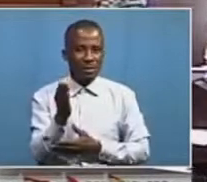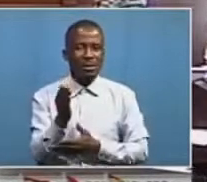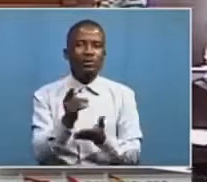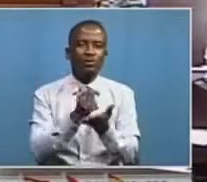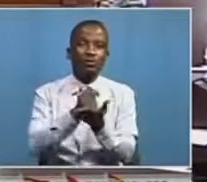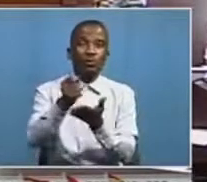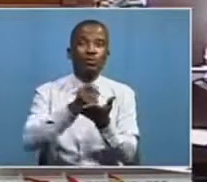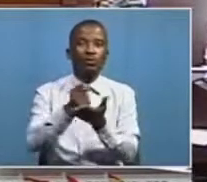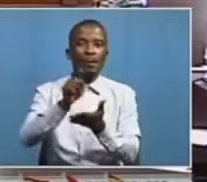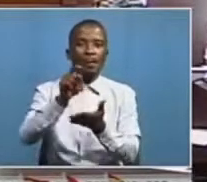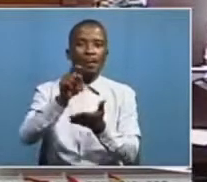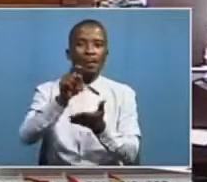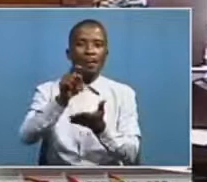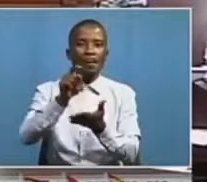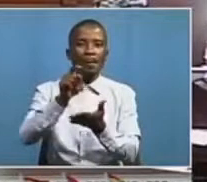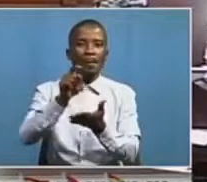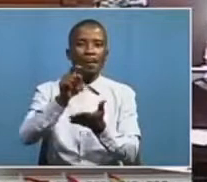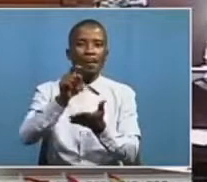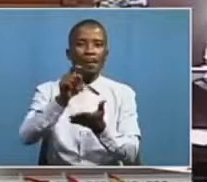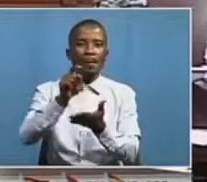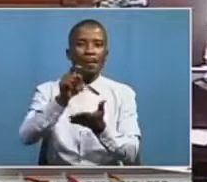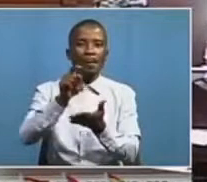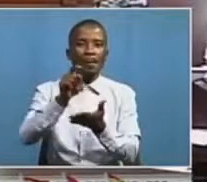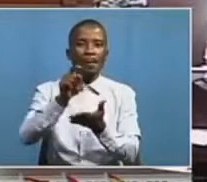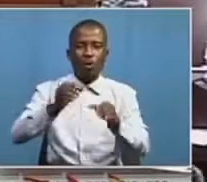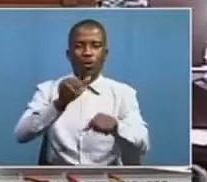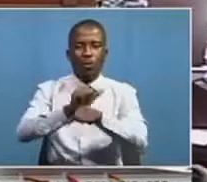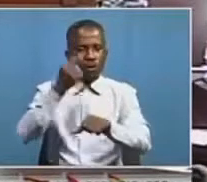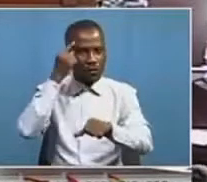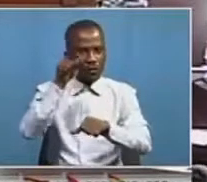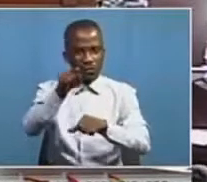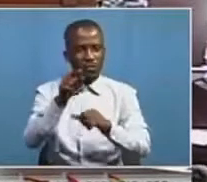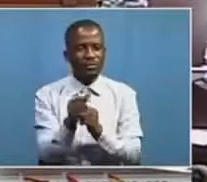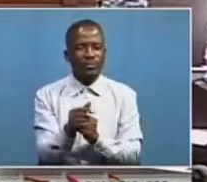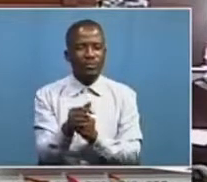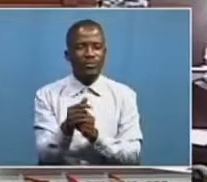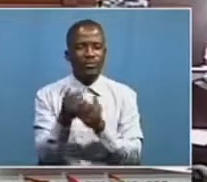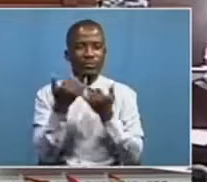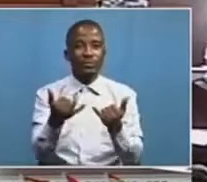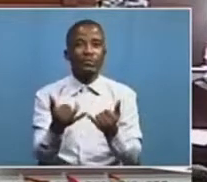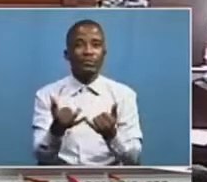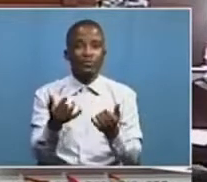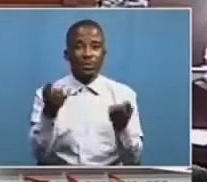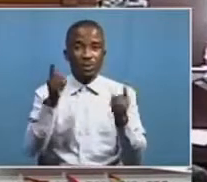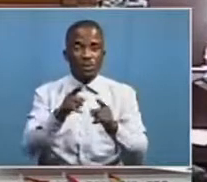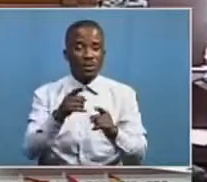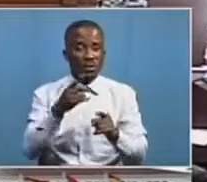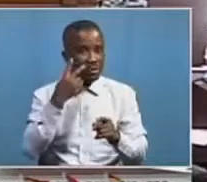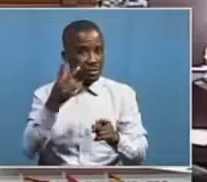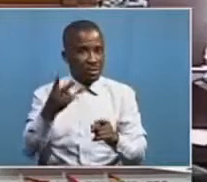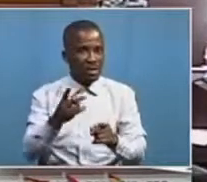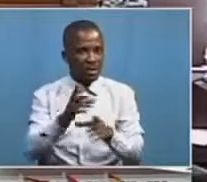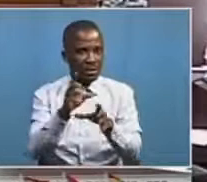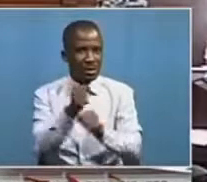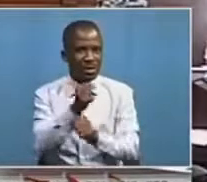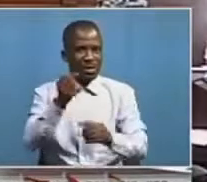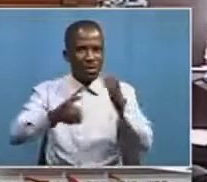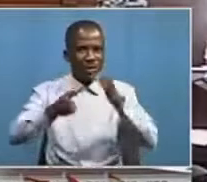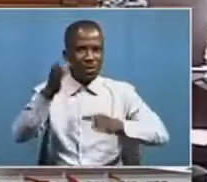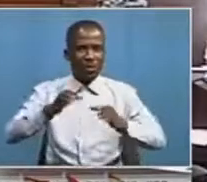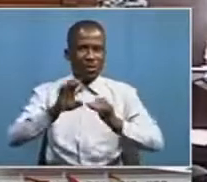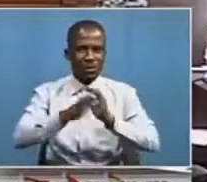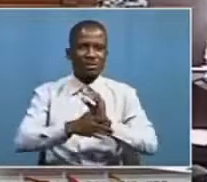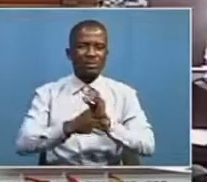facts which give rise to an enforceable claim or a factual situation, the existence of which entitles one to obtain from the court a